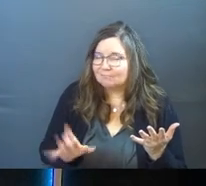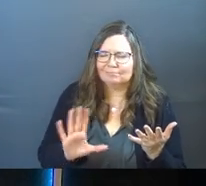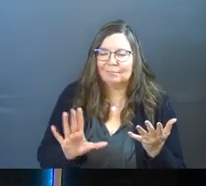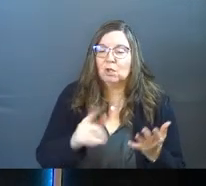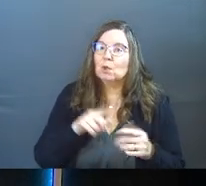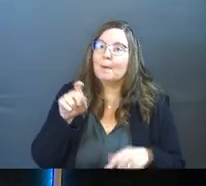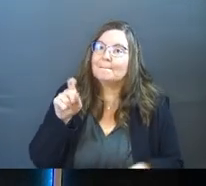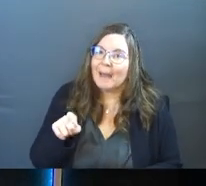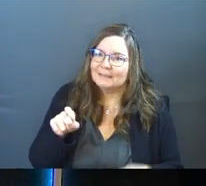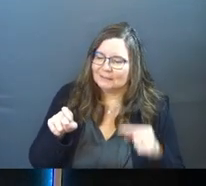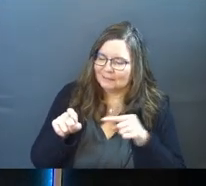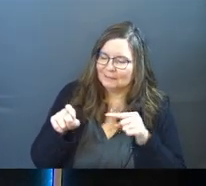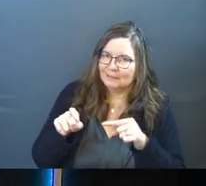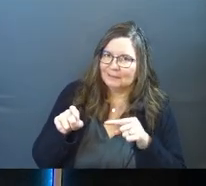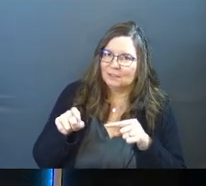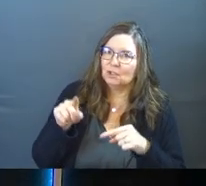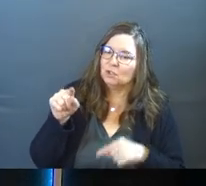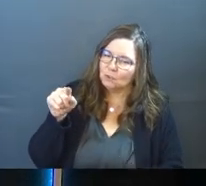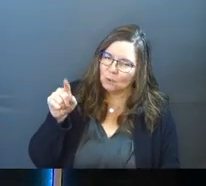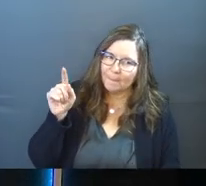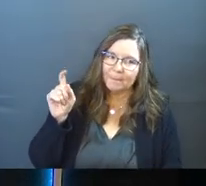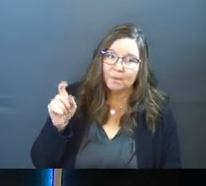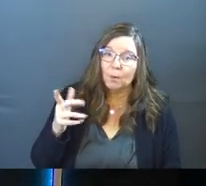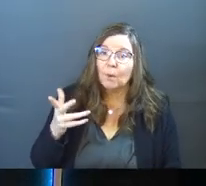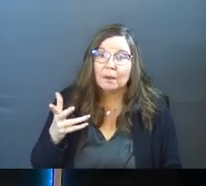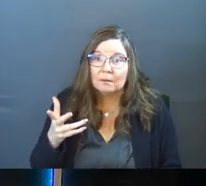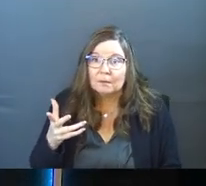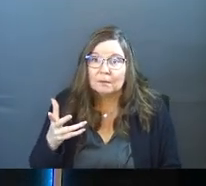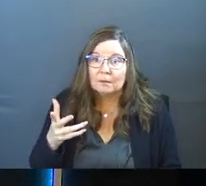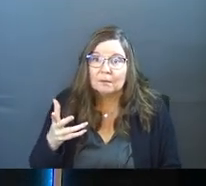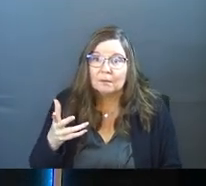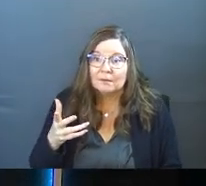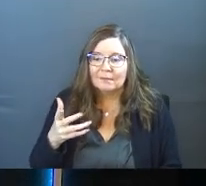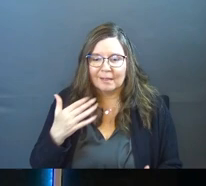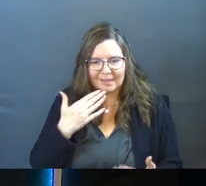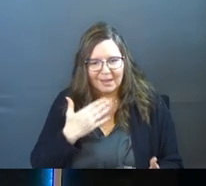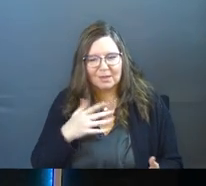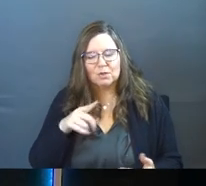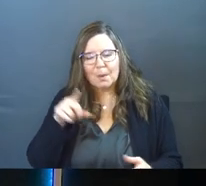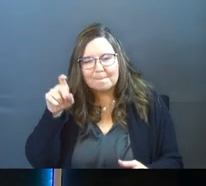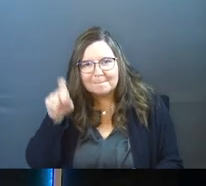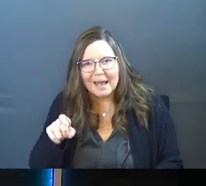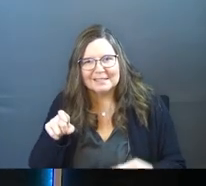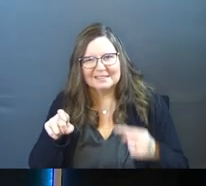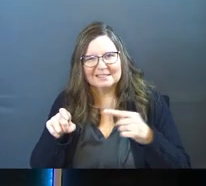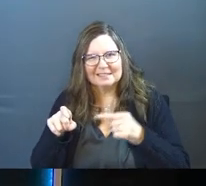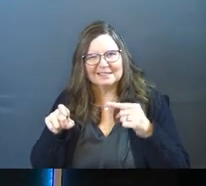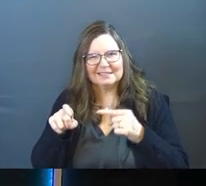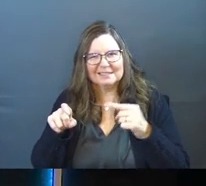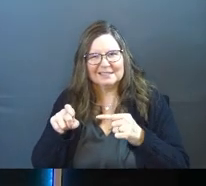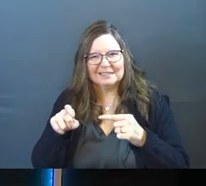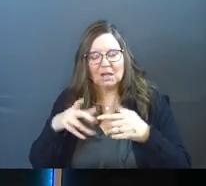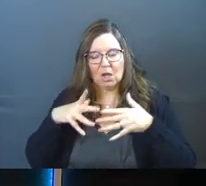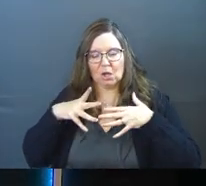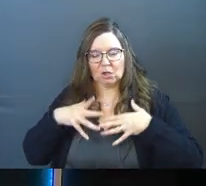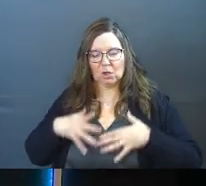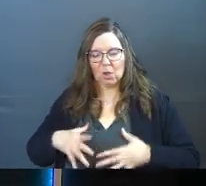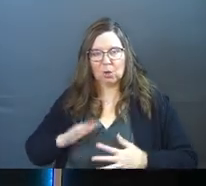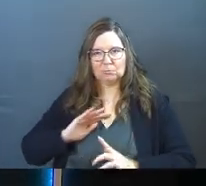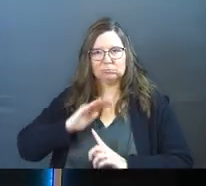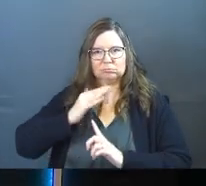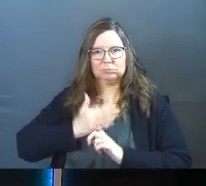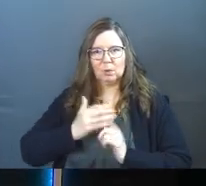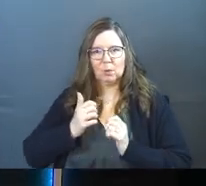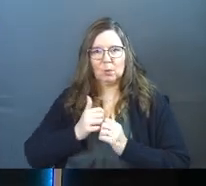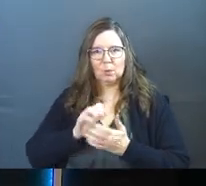you must. One person read it. You what? Must. Thank you. You must clothe yourself